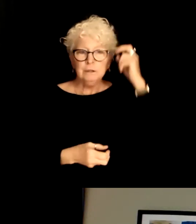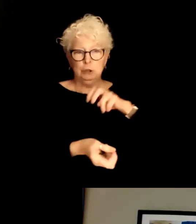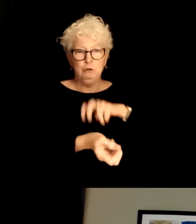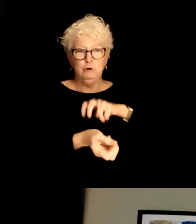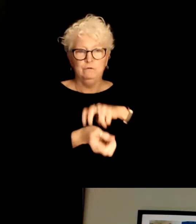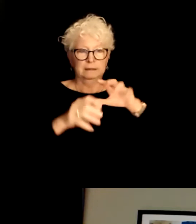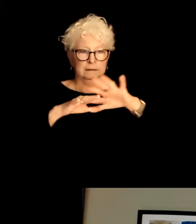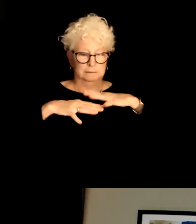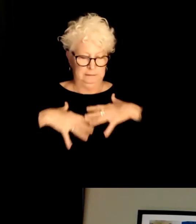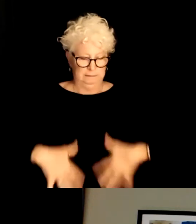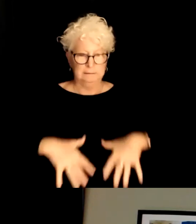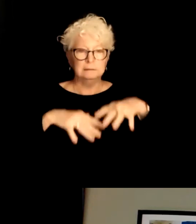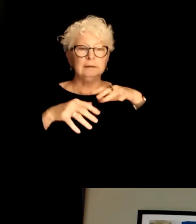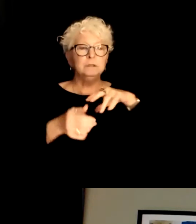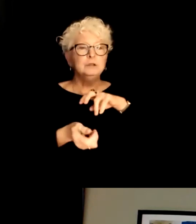And